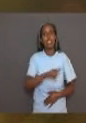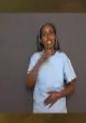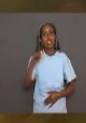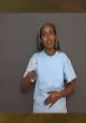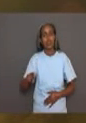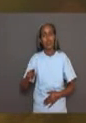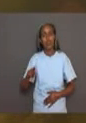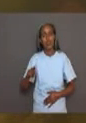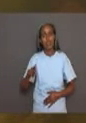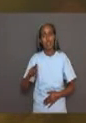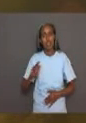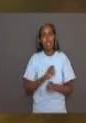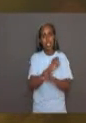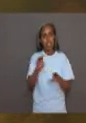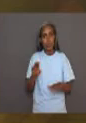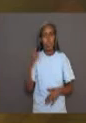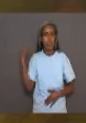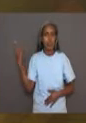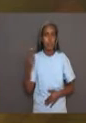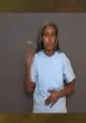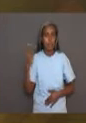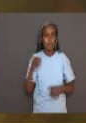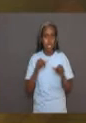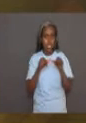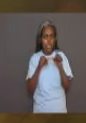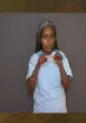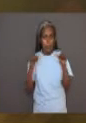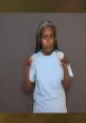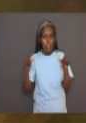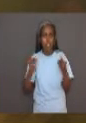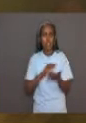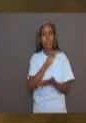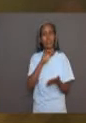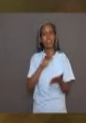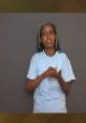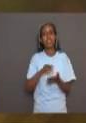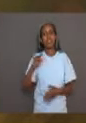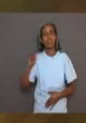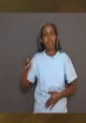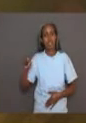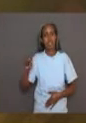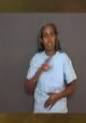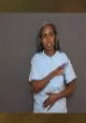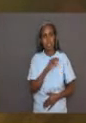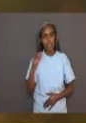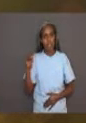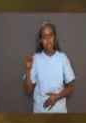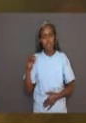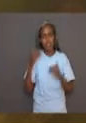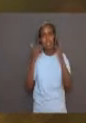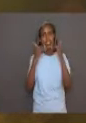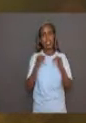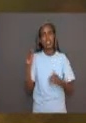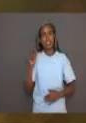a distribution by using measures of central tendencies and